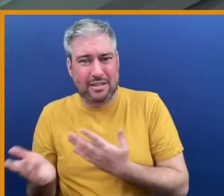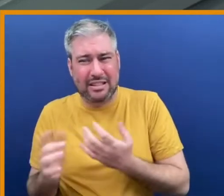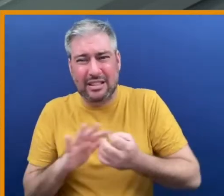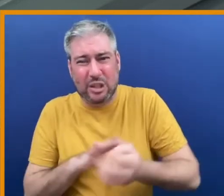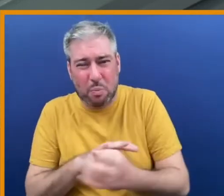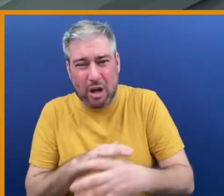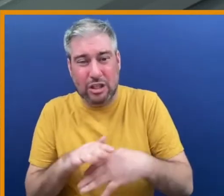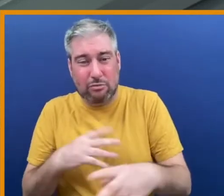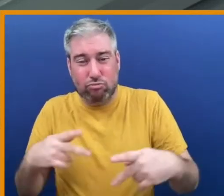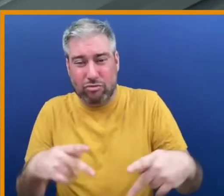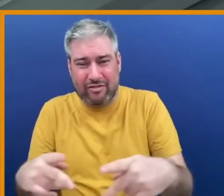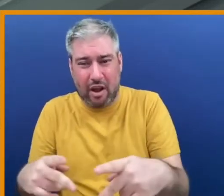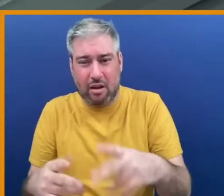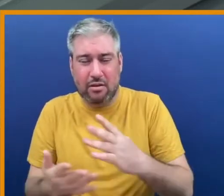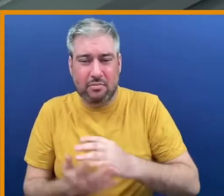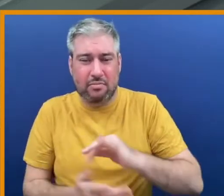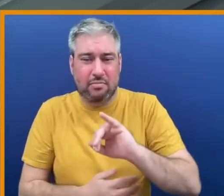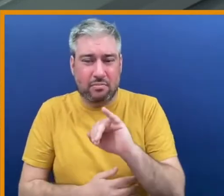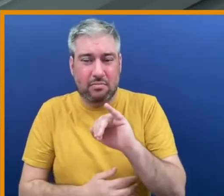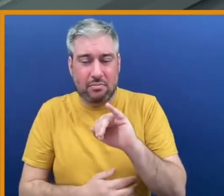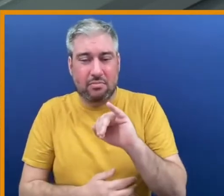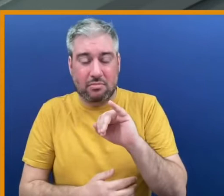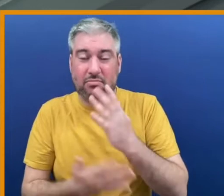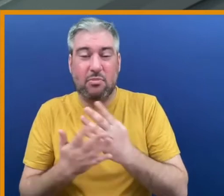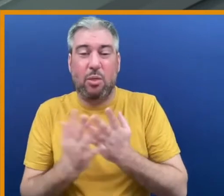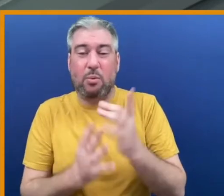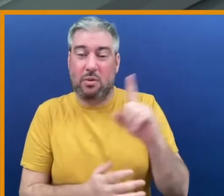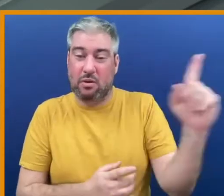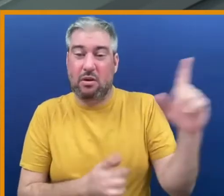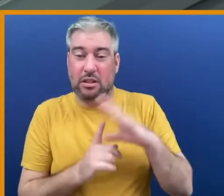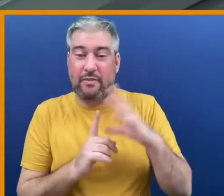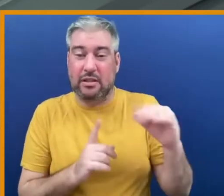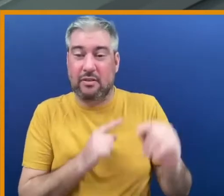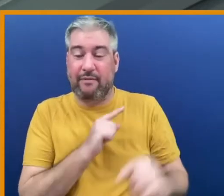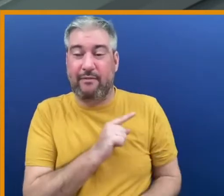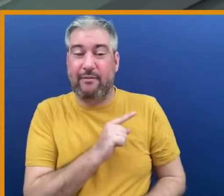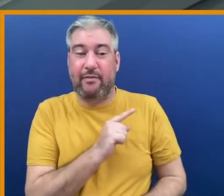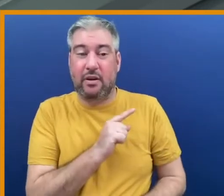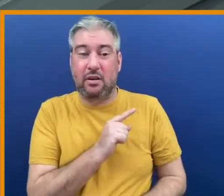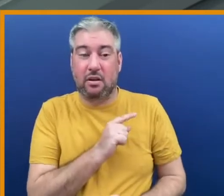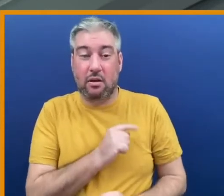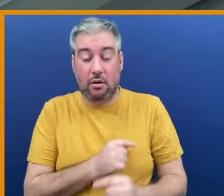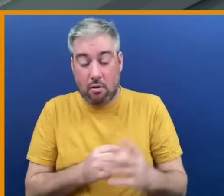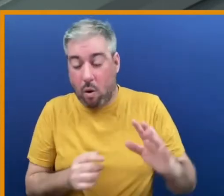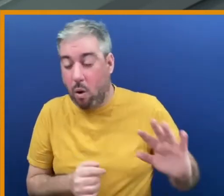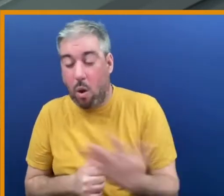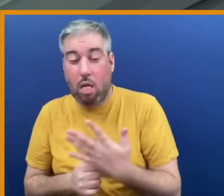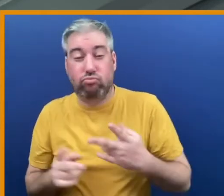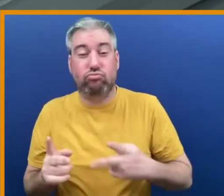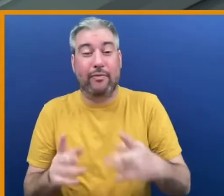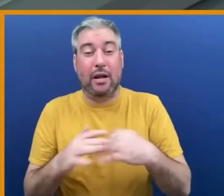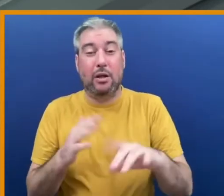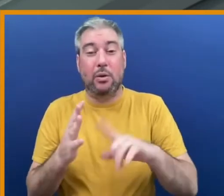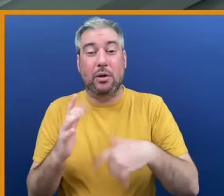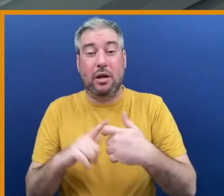Not one single river in the country is in overall good condition. And that just